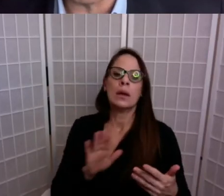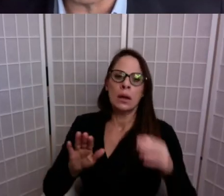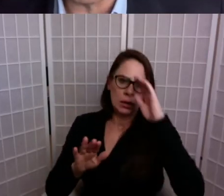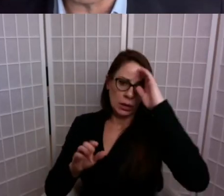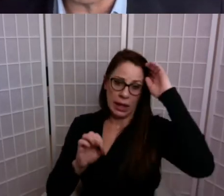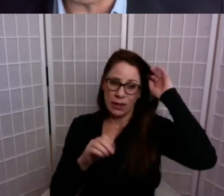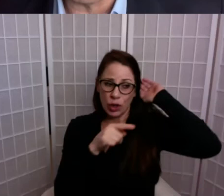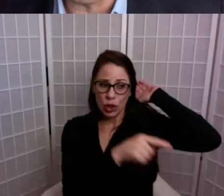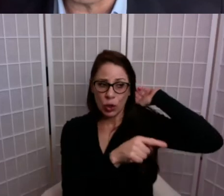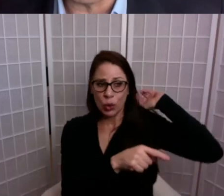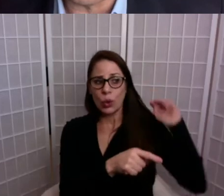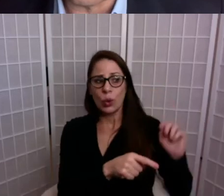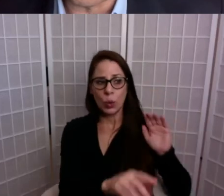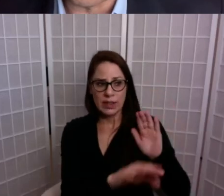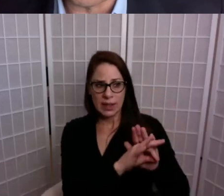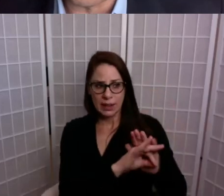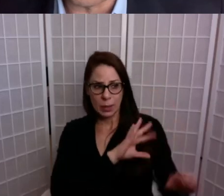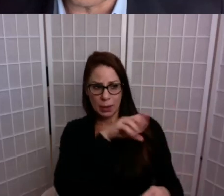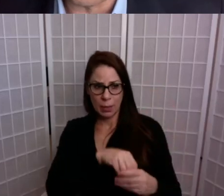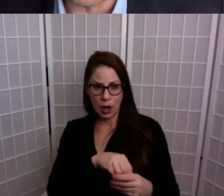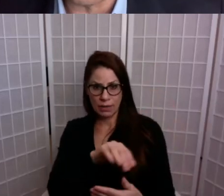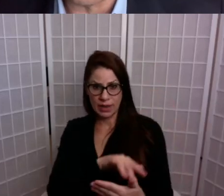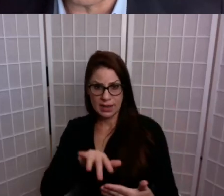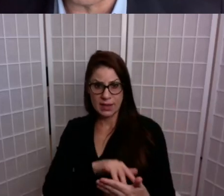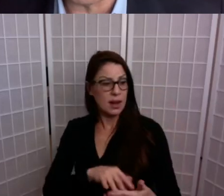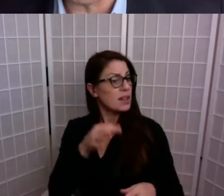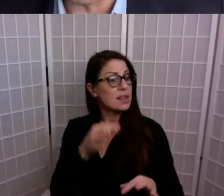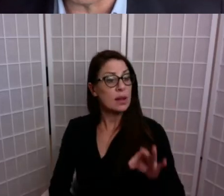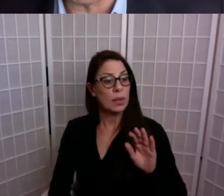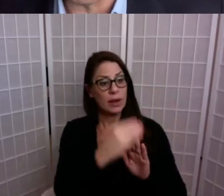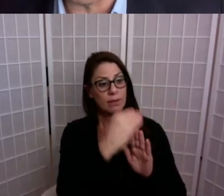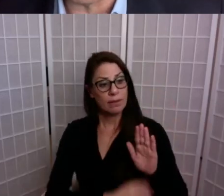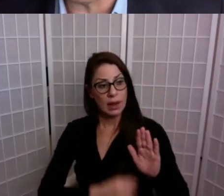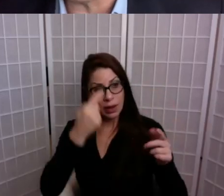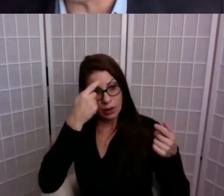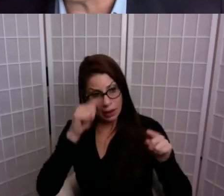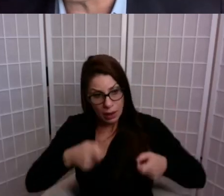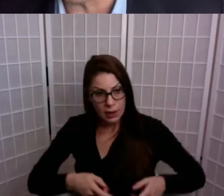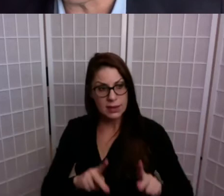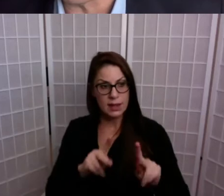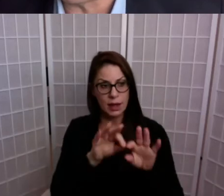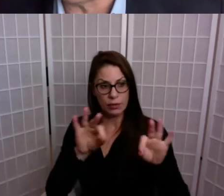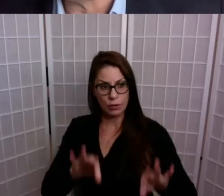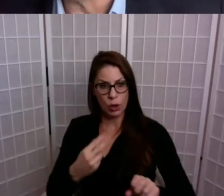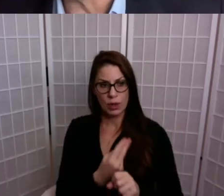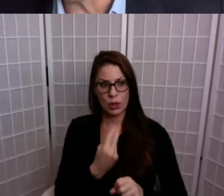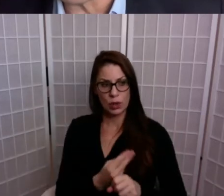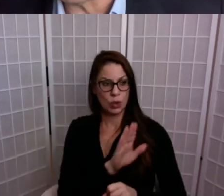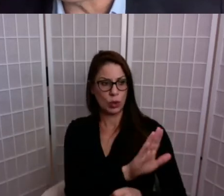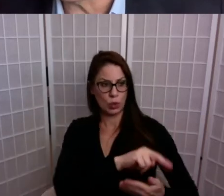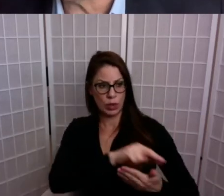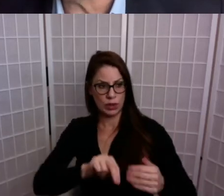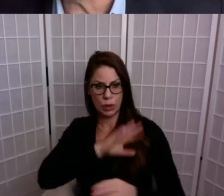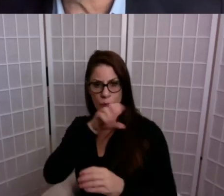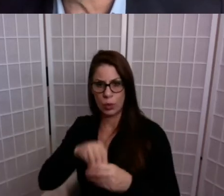you were selected to be part of a study, you'd simply fill out a consent form and they use your results and put that into a larger